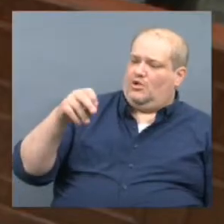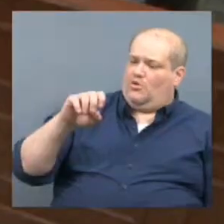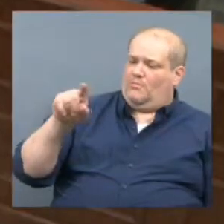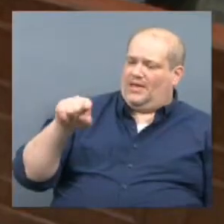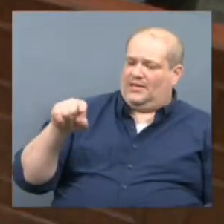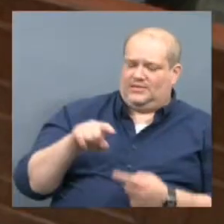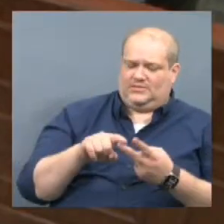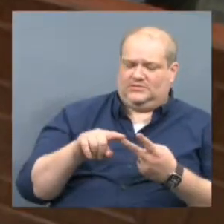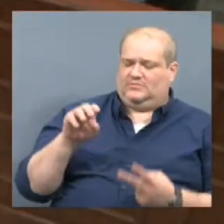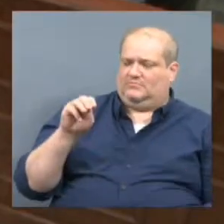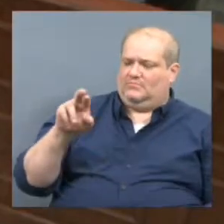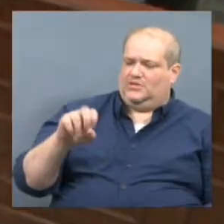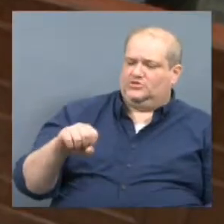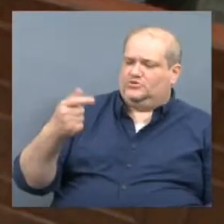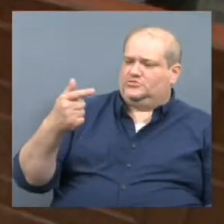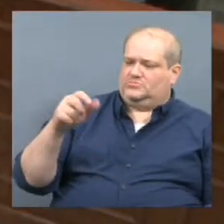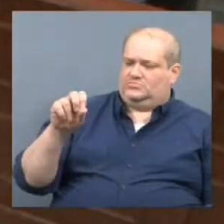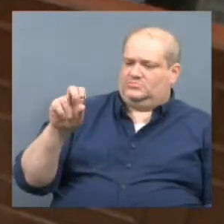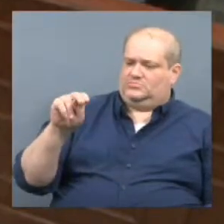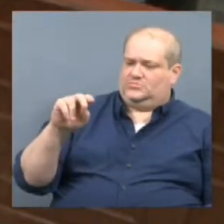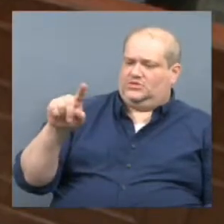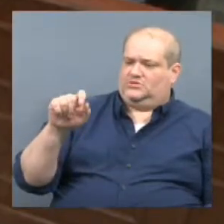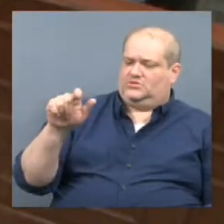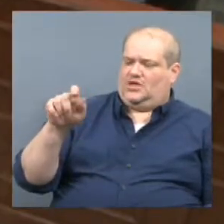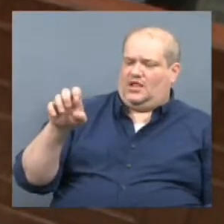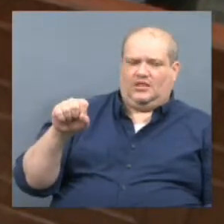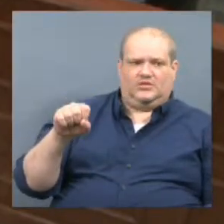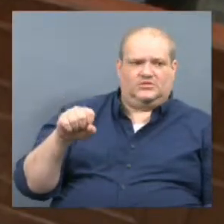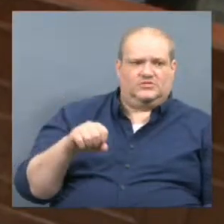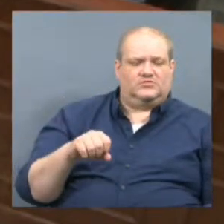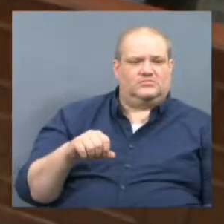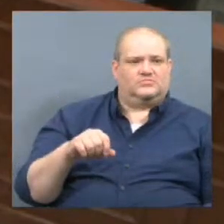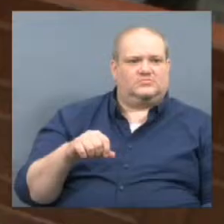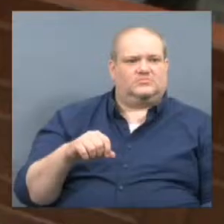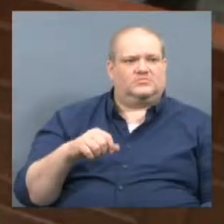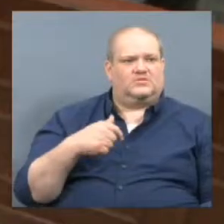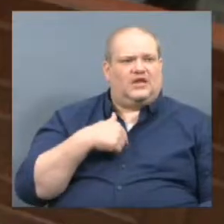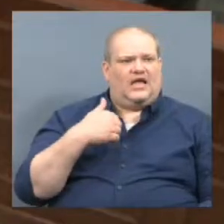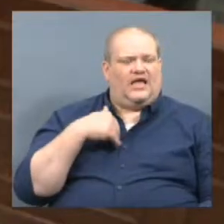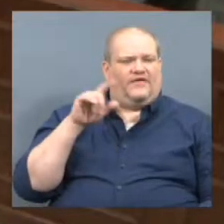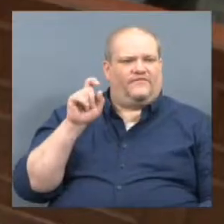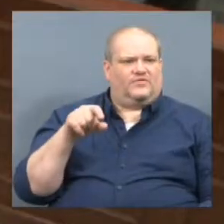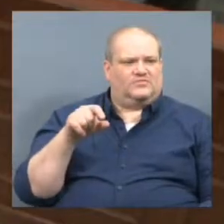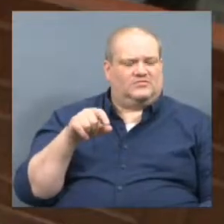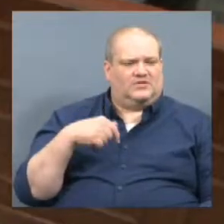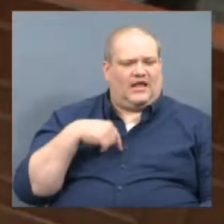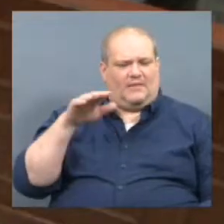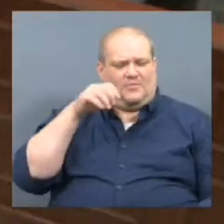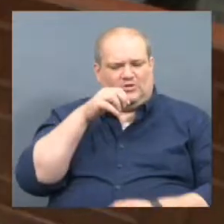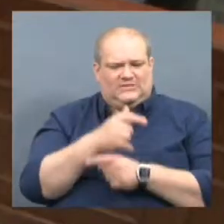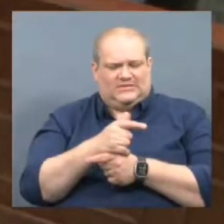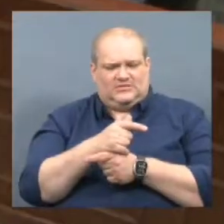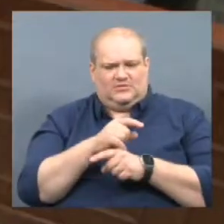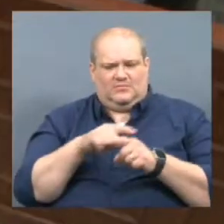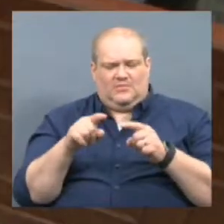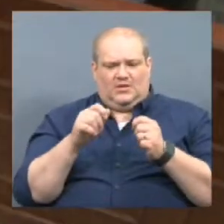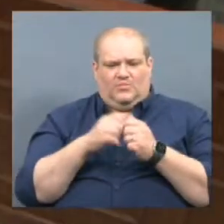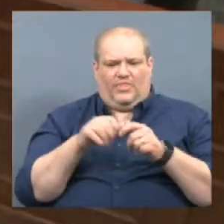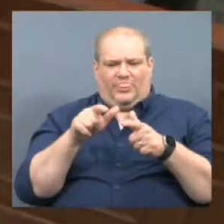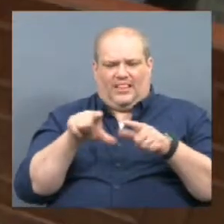you can approach the, Sorry, I have a question. I am her sister, but due to the